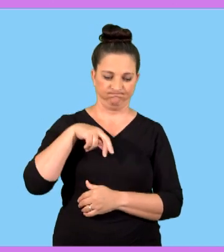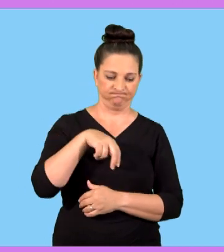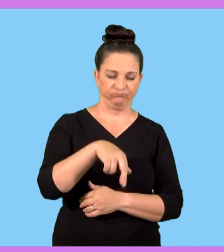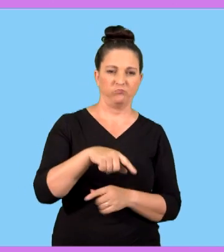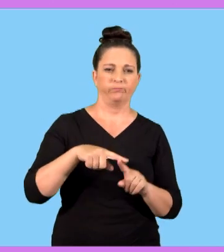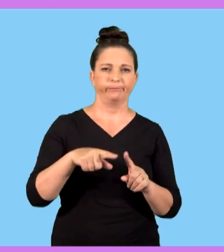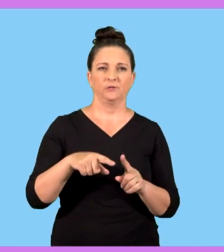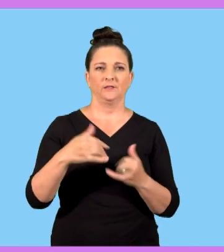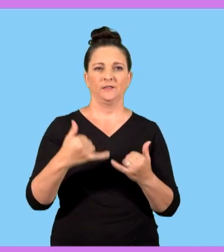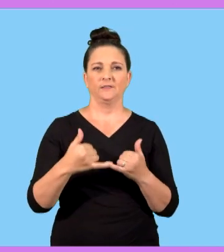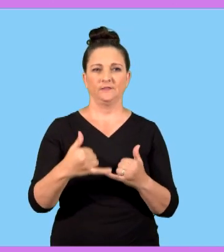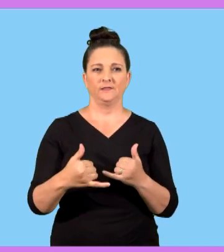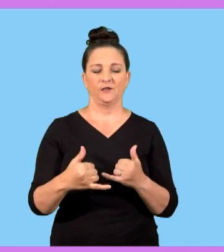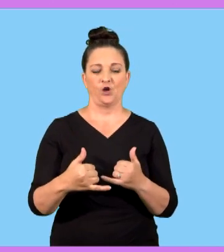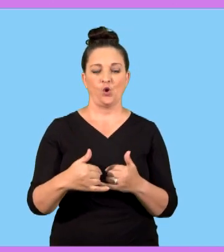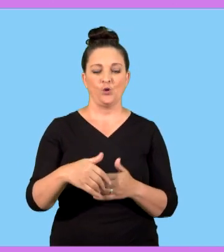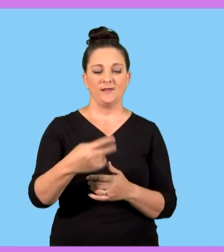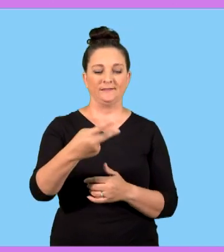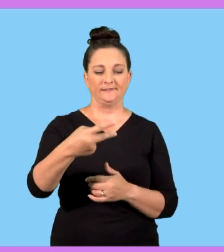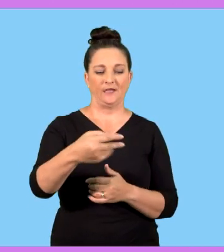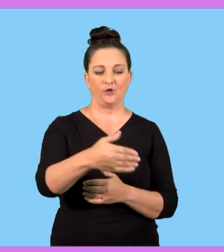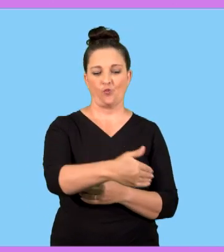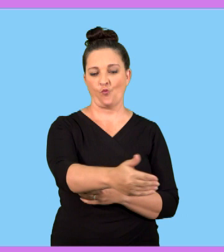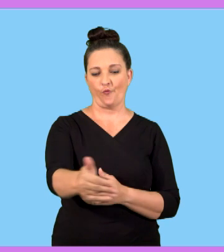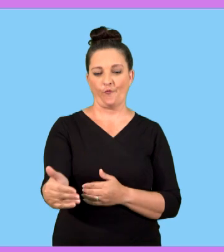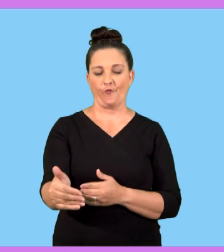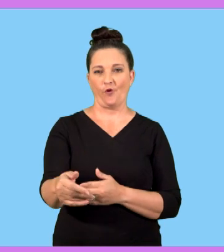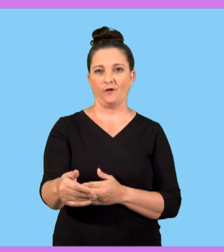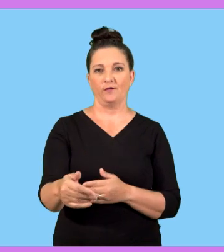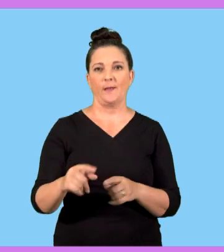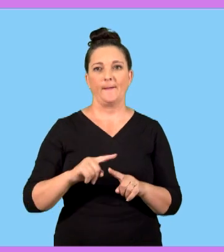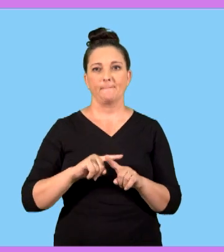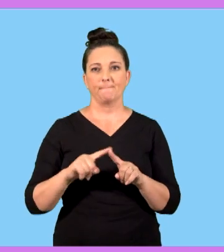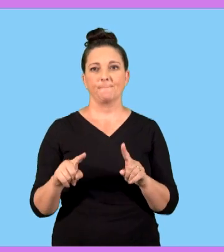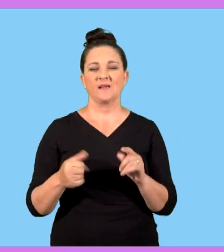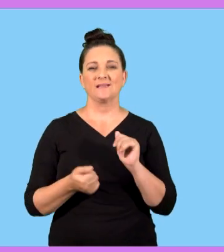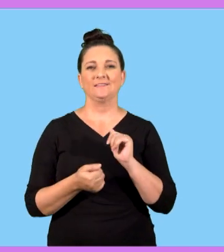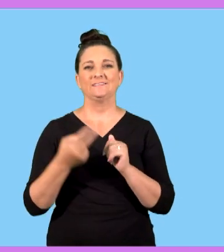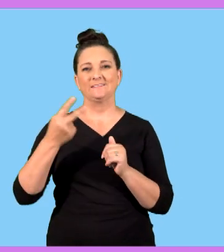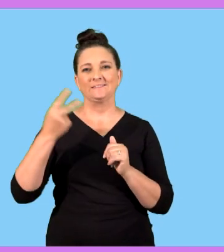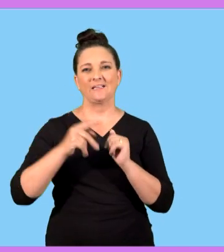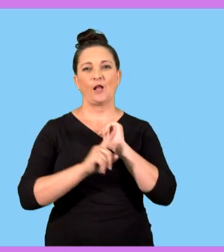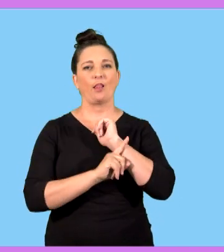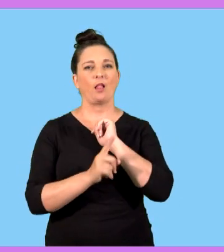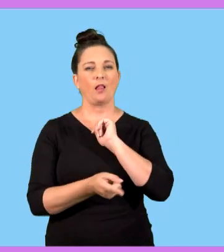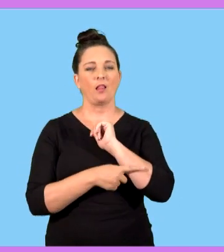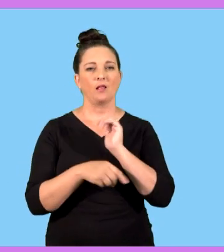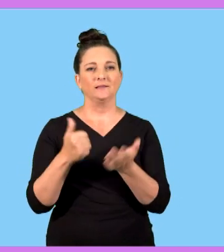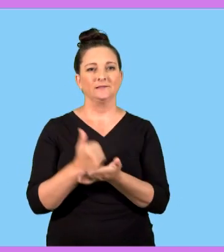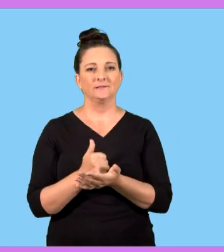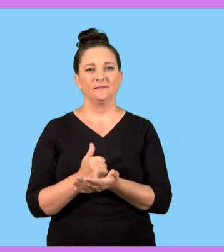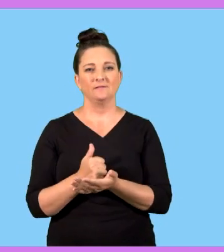second row from the front on the left-hand side, and takes the second last seat. Write